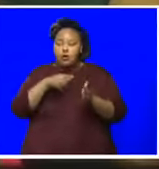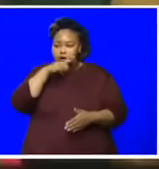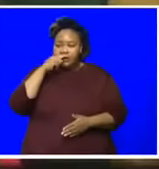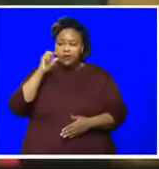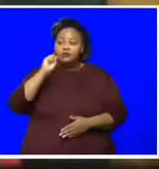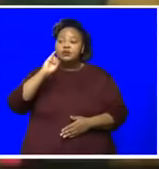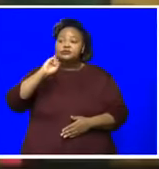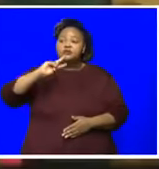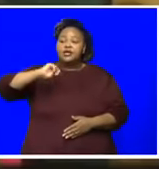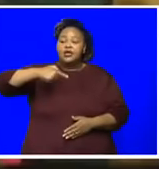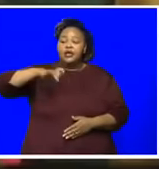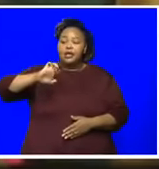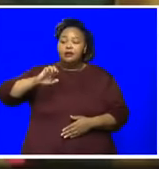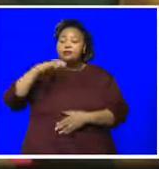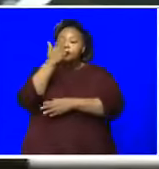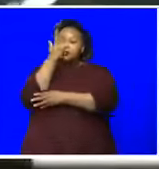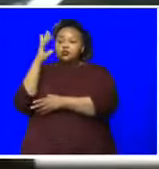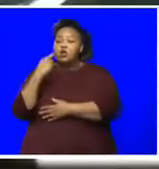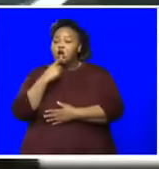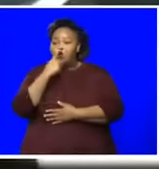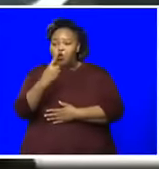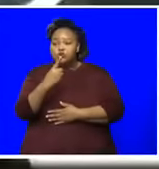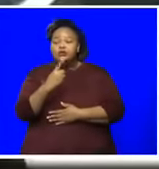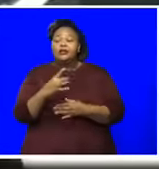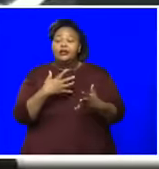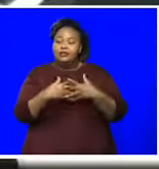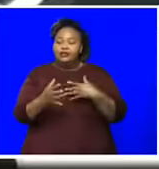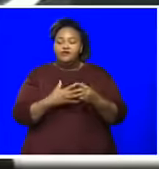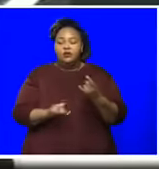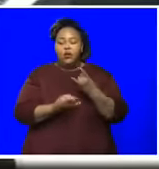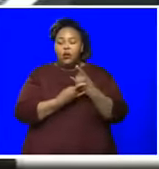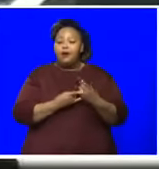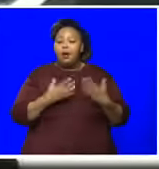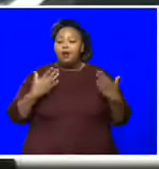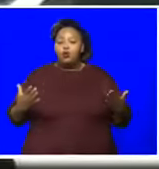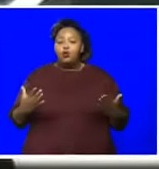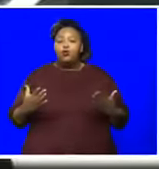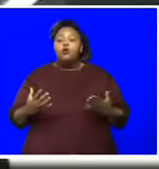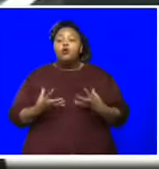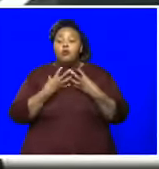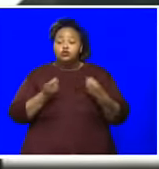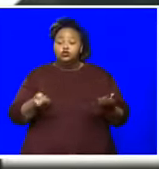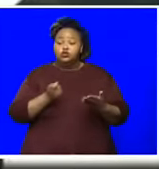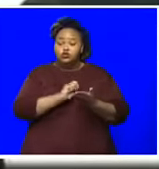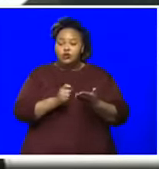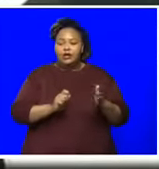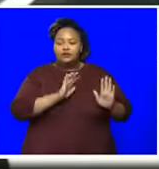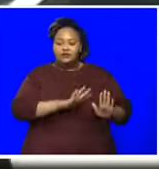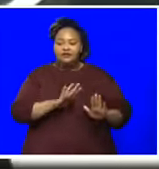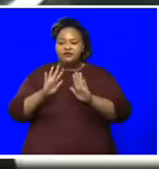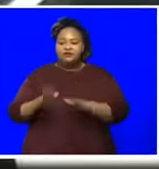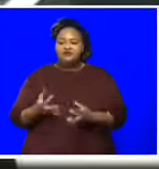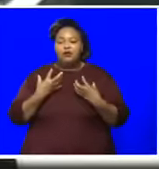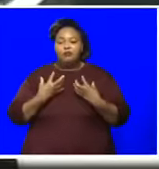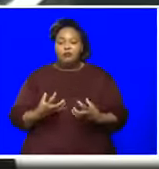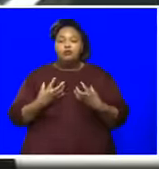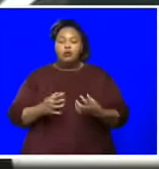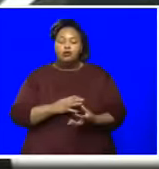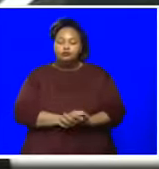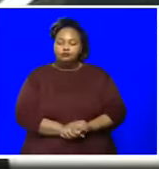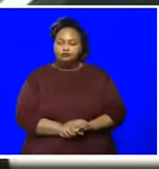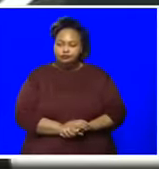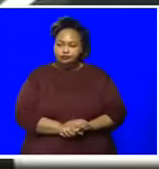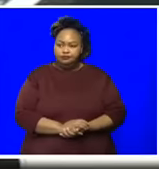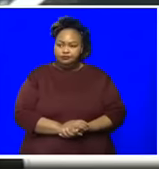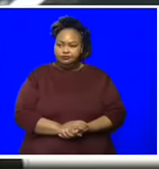lenze kuphalalela abafundi labeswele. Minyaka yonke uyasinaka ngesavention yakhe eminyaka yezesikolo. Kukodwa ke lokuthi bese